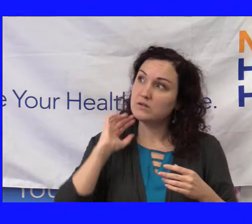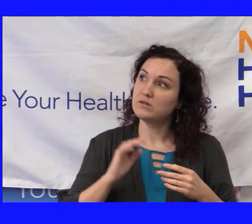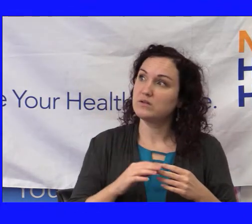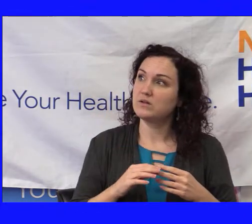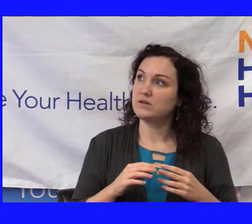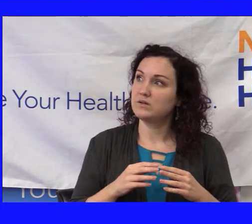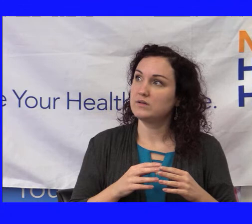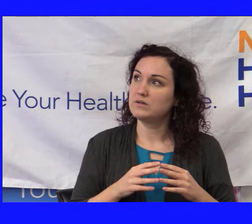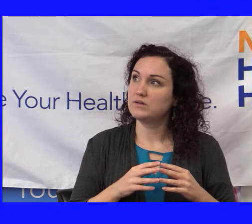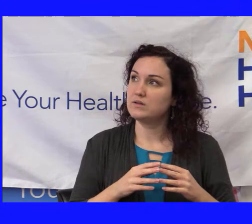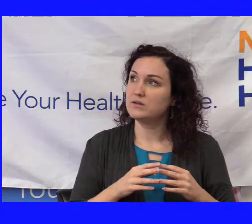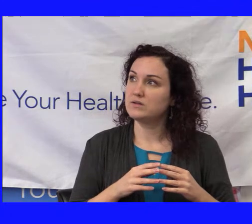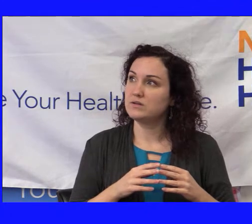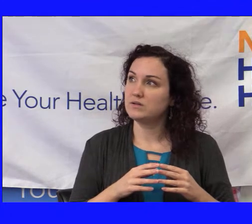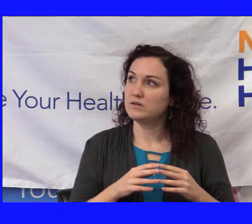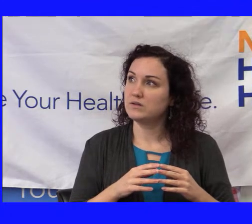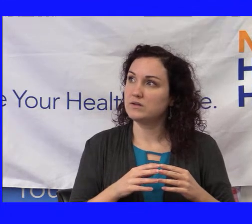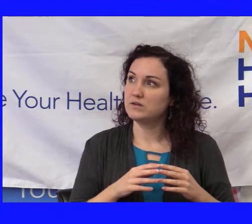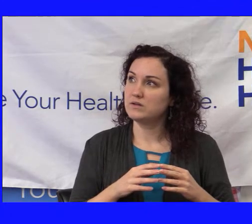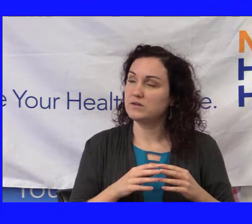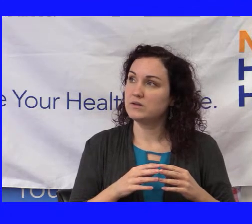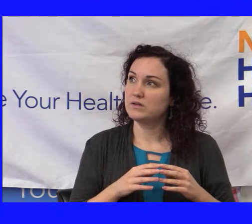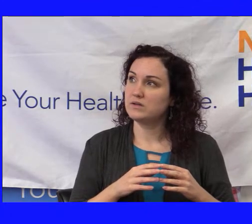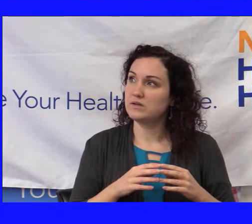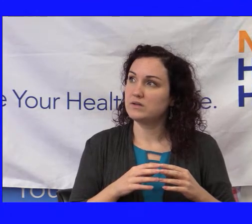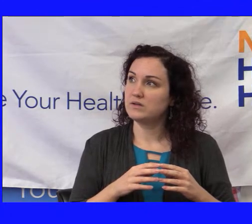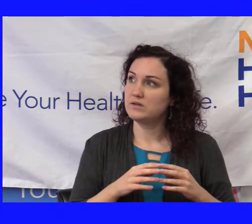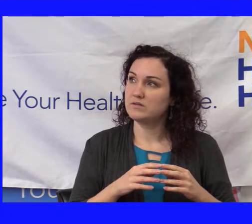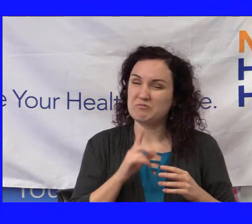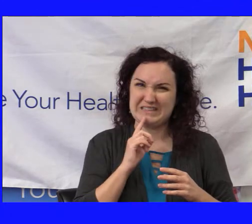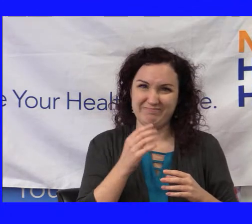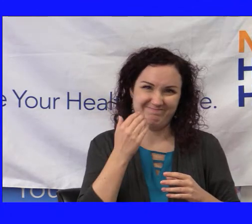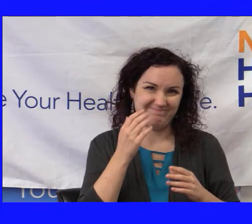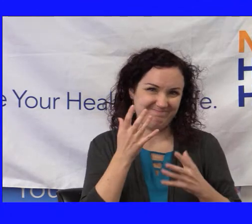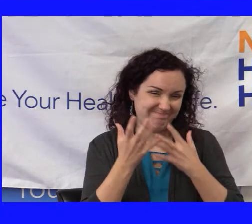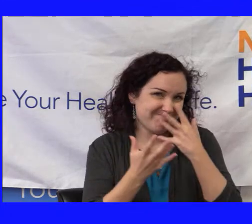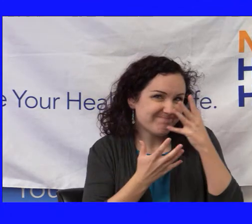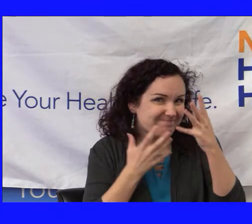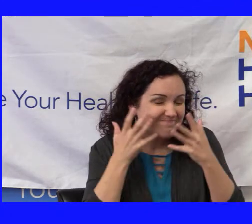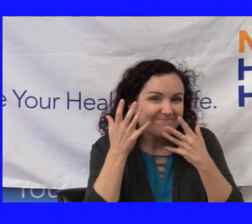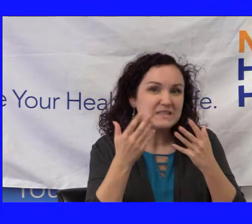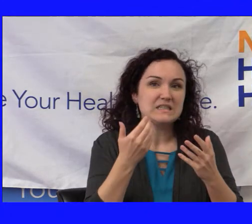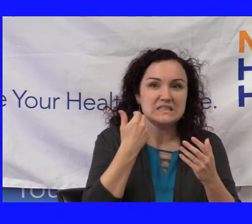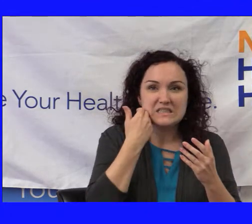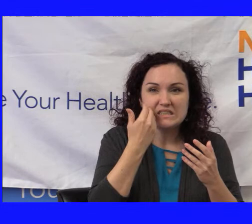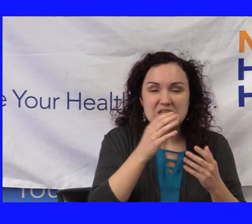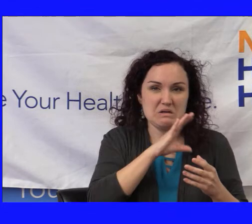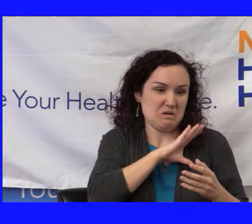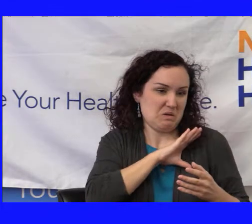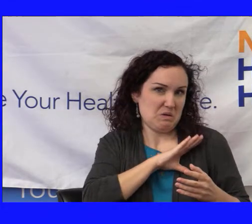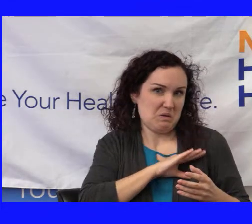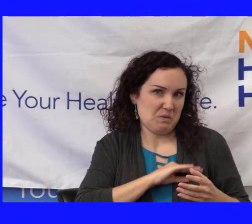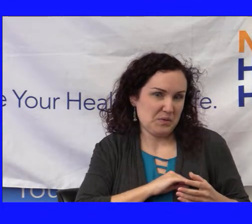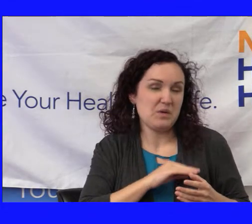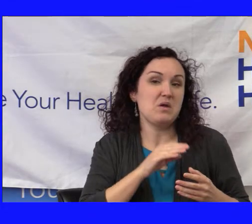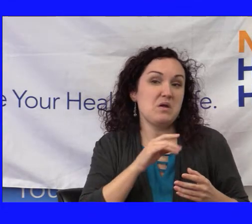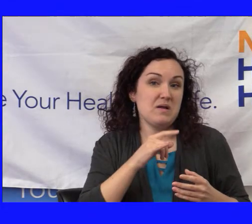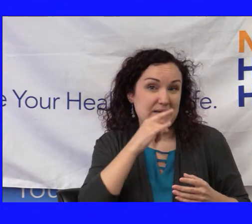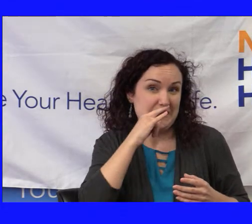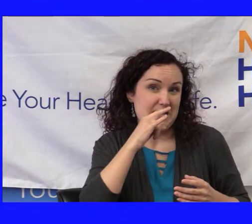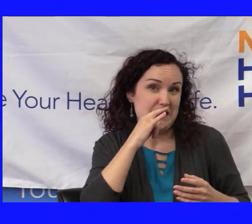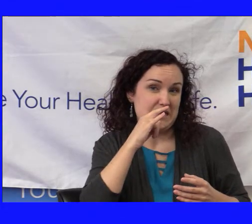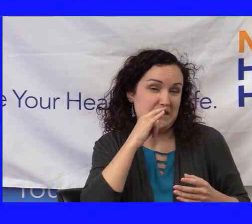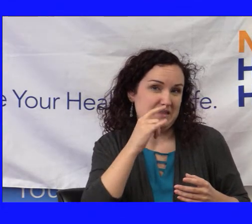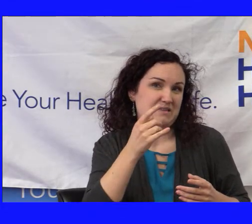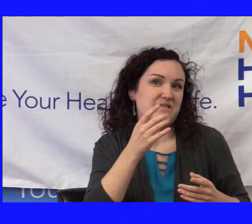that just kind of the shame and embarrassment and lower self-esteem young people have when they don't have good